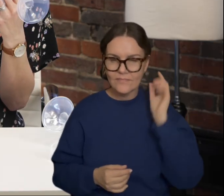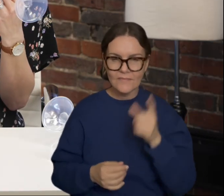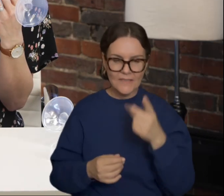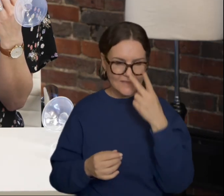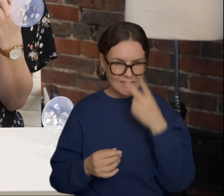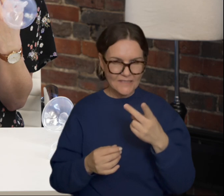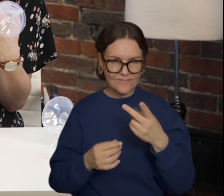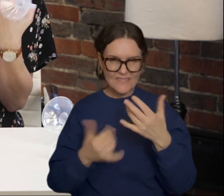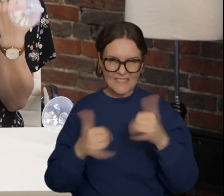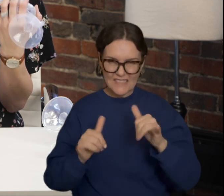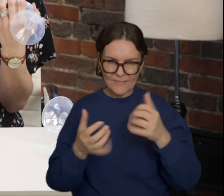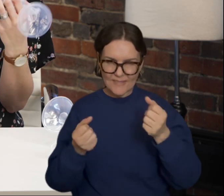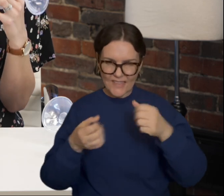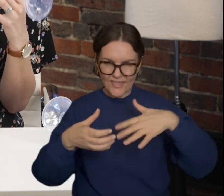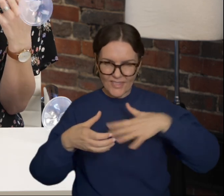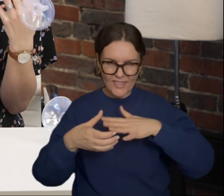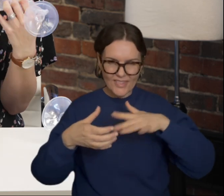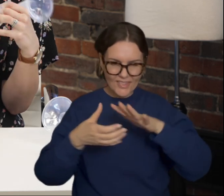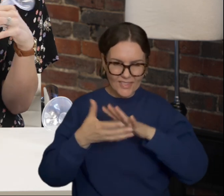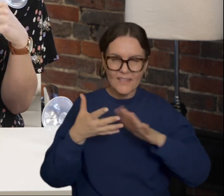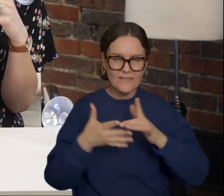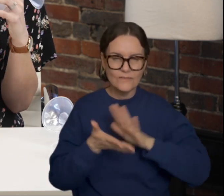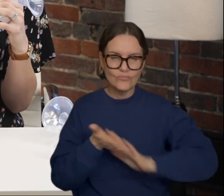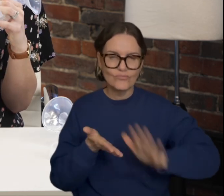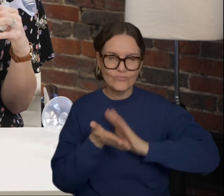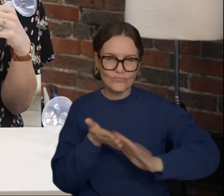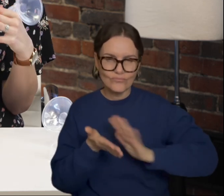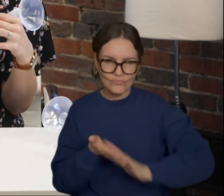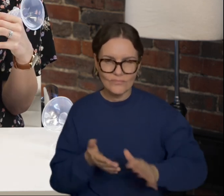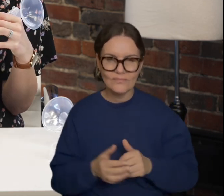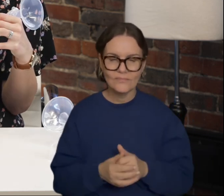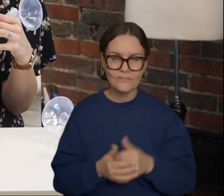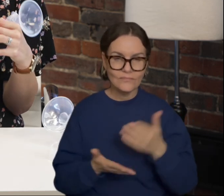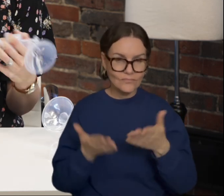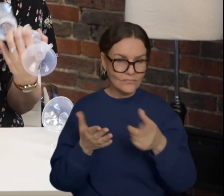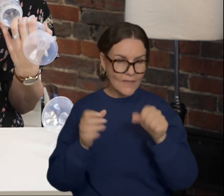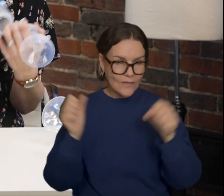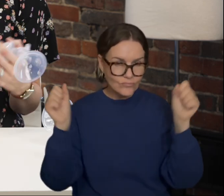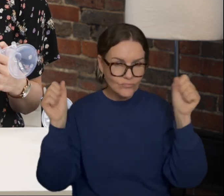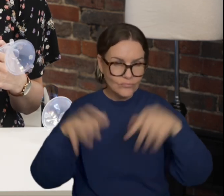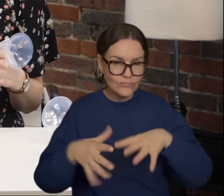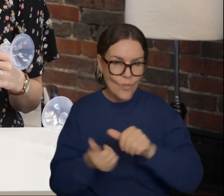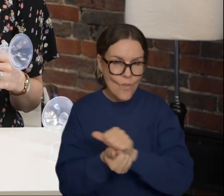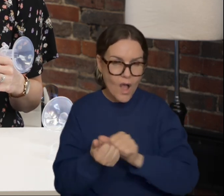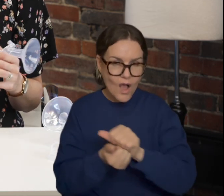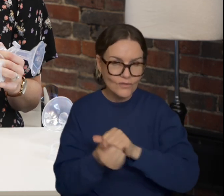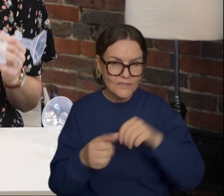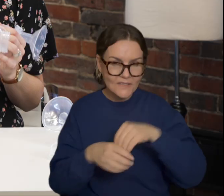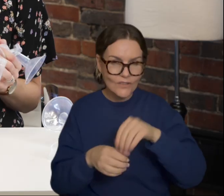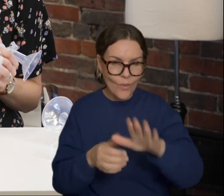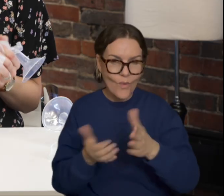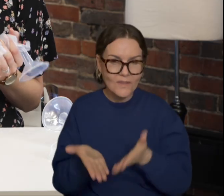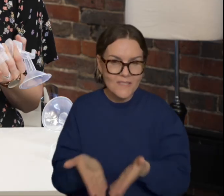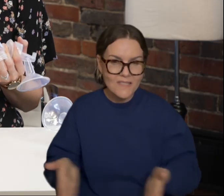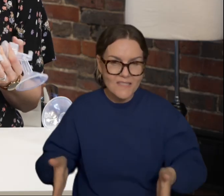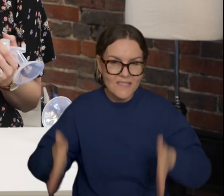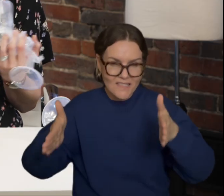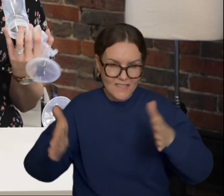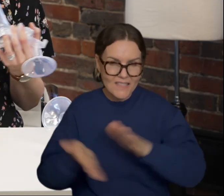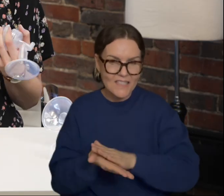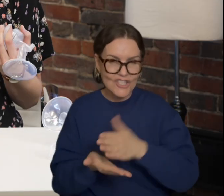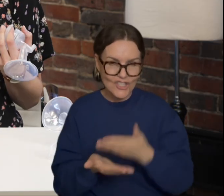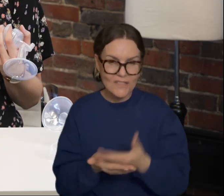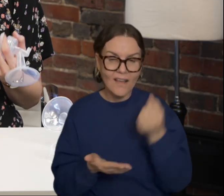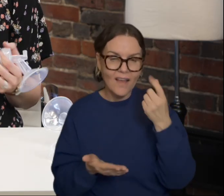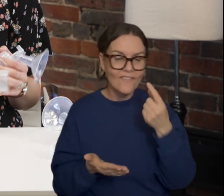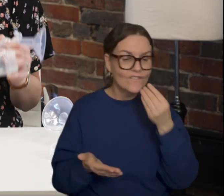gonna take your separated parts and rinse off any excess breast milk droplets that might be on there. For washing in the sink, you're gonna take a clean separate bowl from